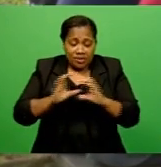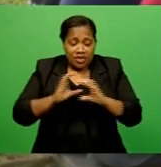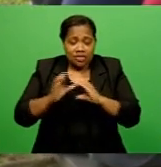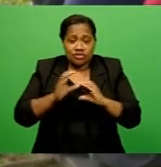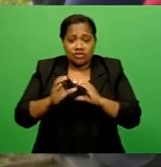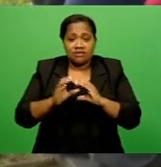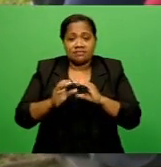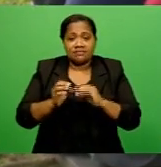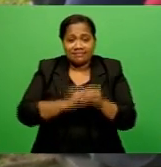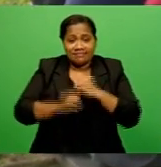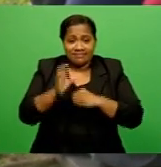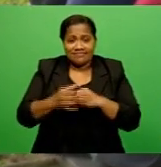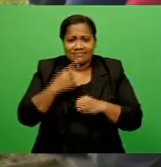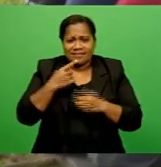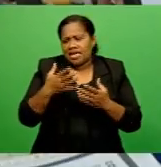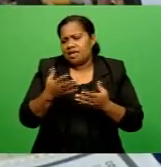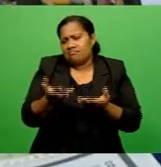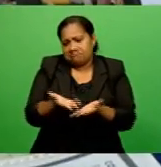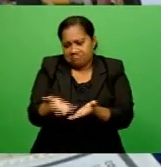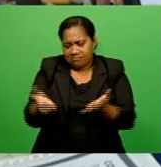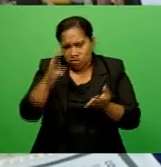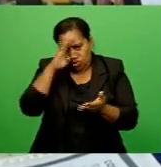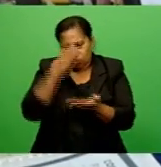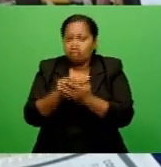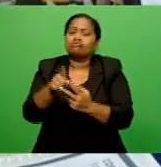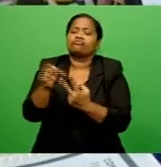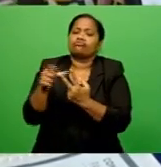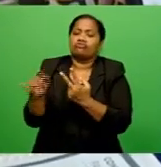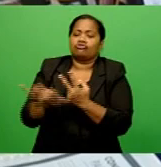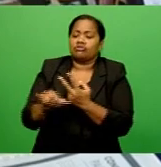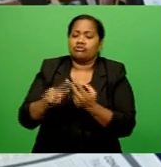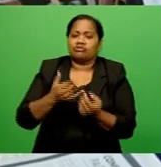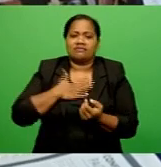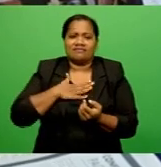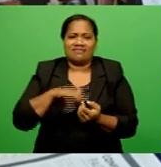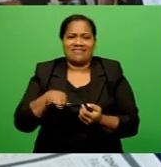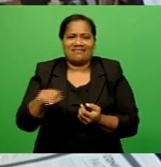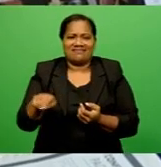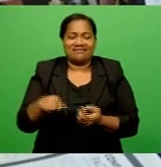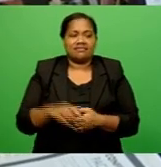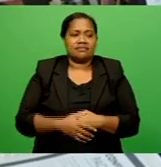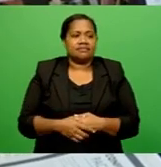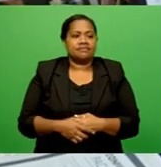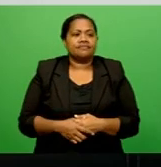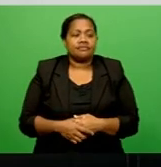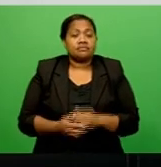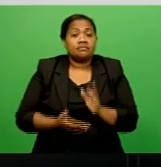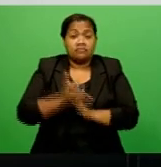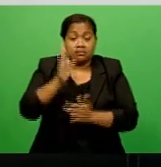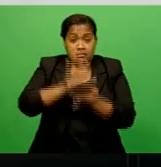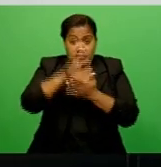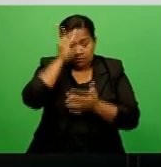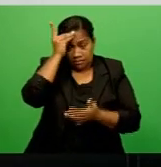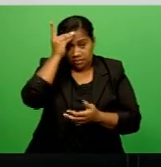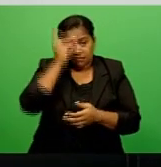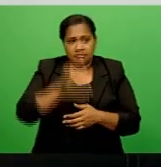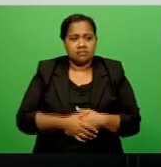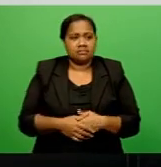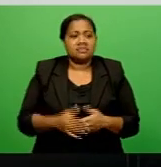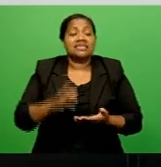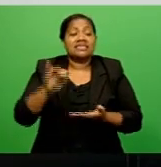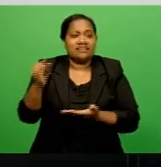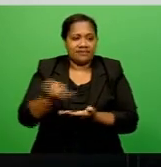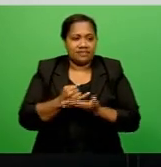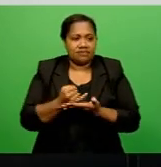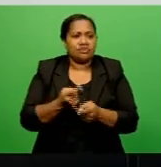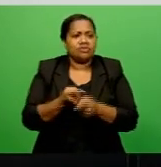tertiary students to choose tertiary institutions with accredited courses. Education is an investment, so